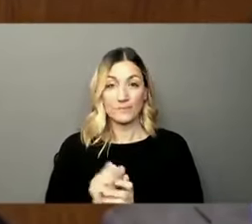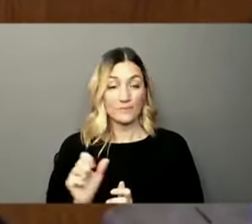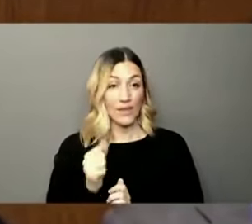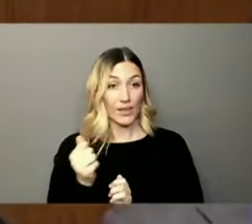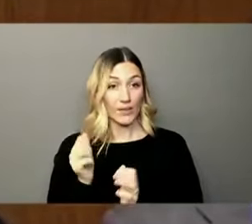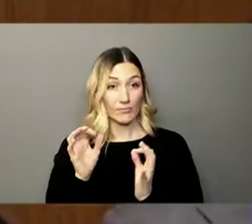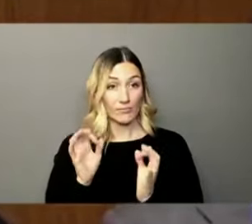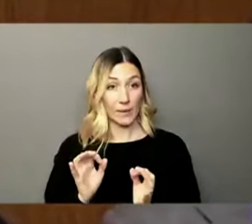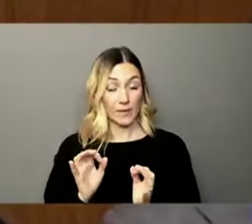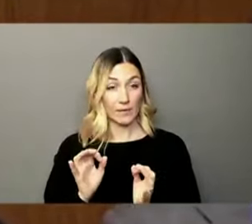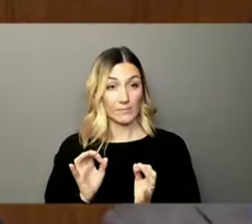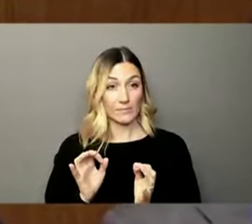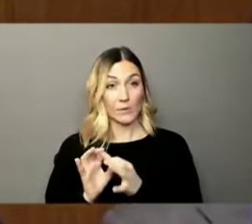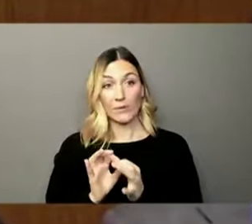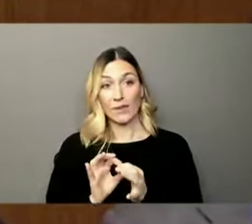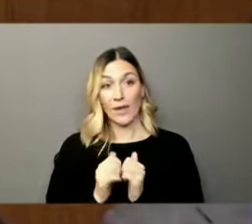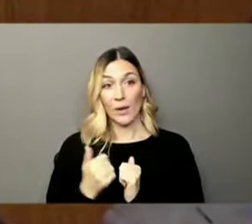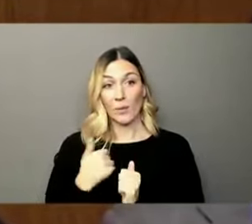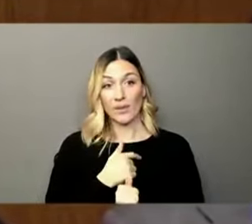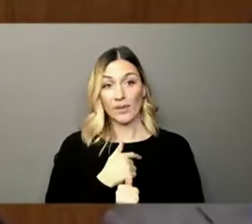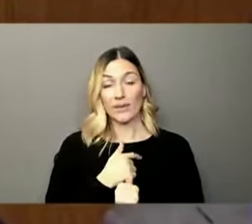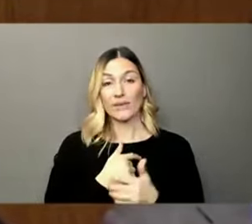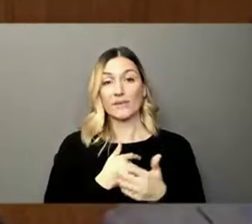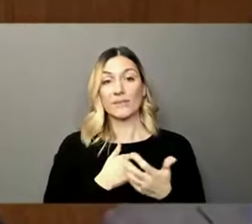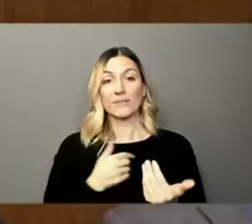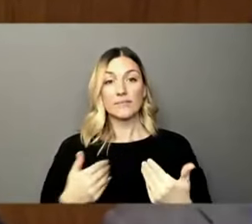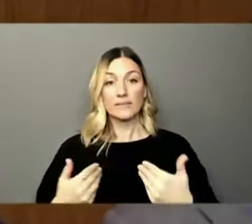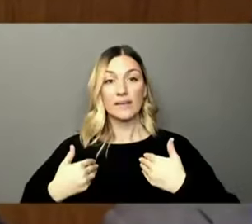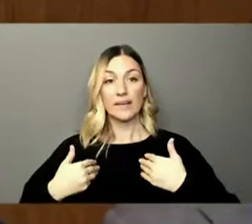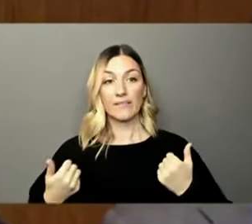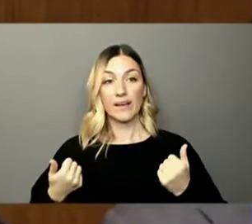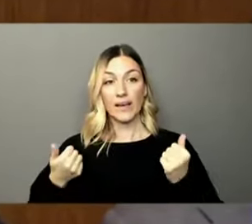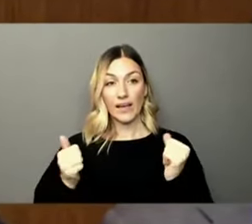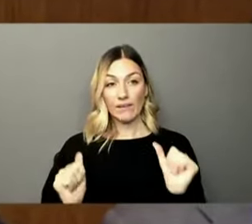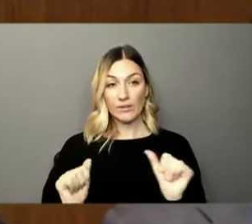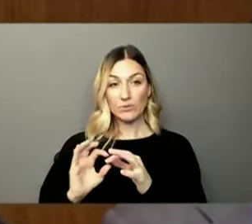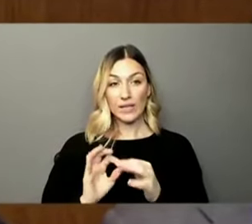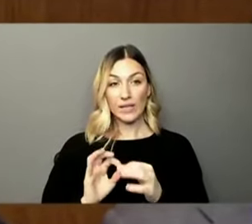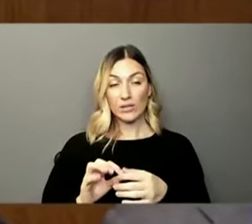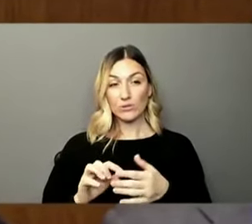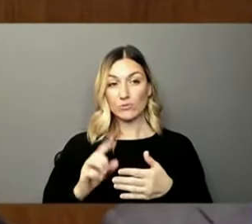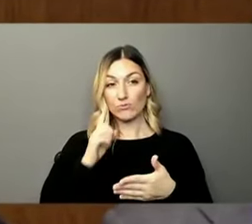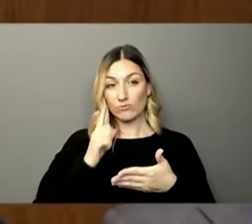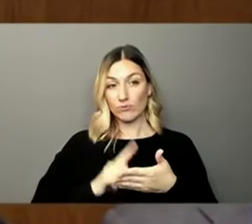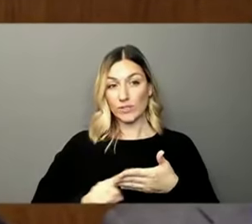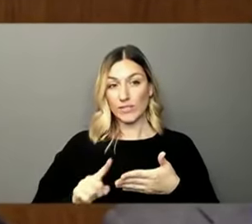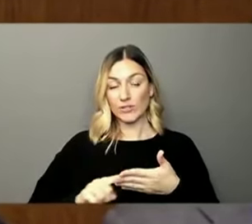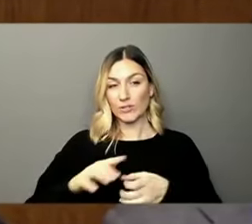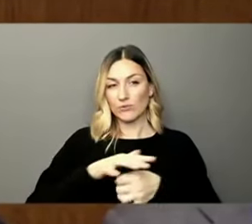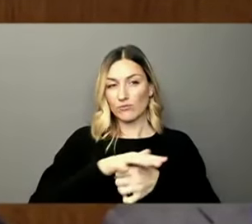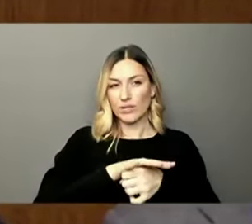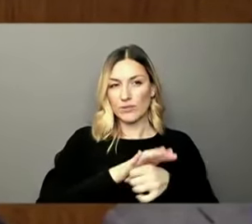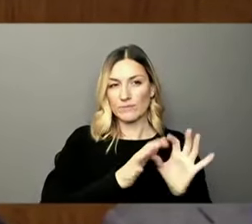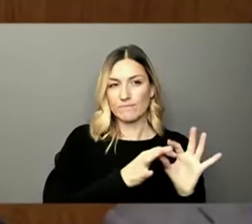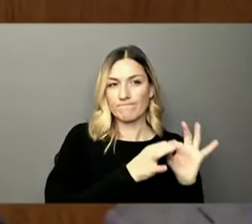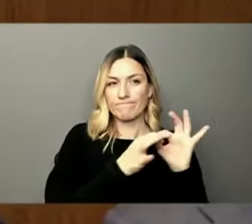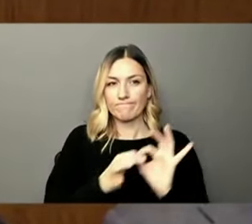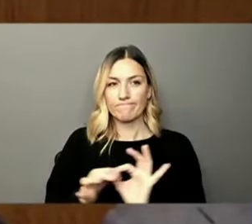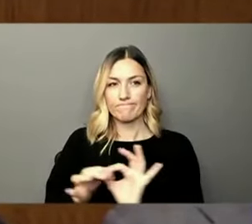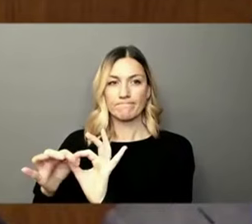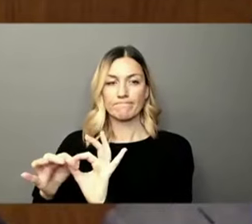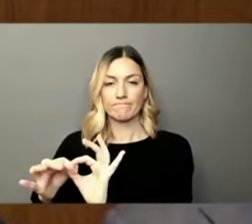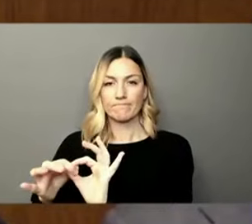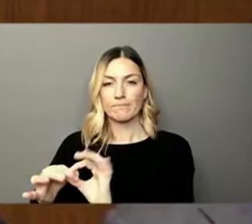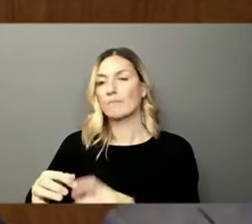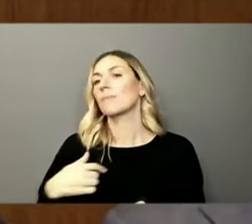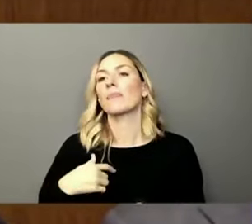in terms of how we take these efforts around research that are regional and coalesce them? I think this